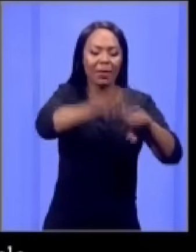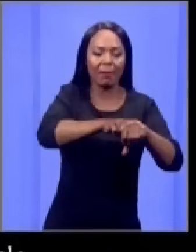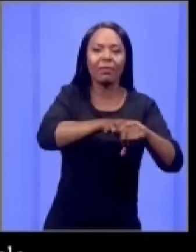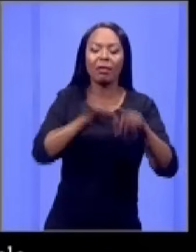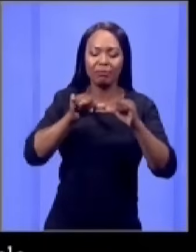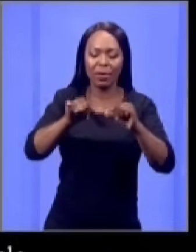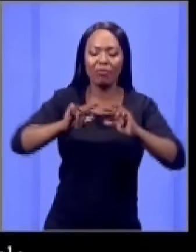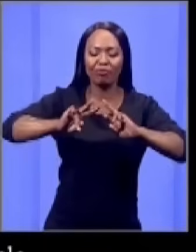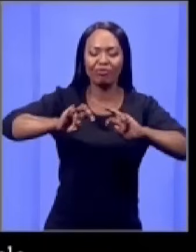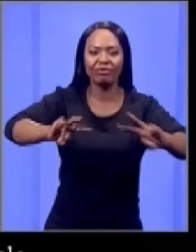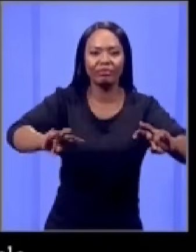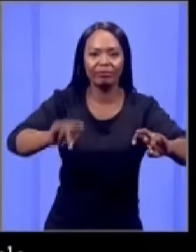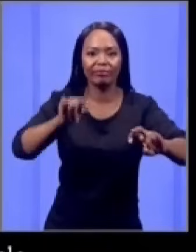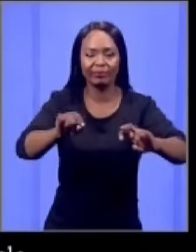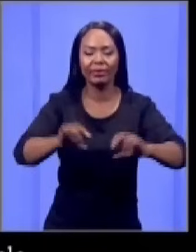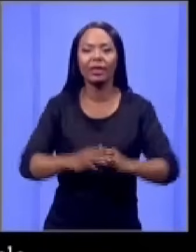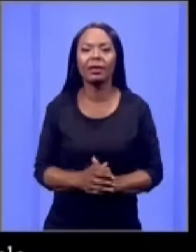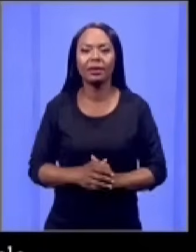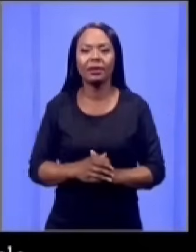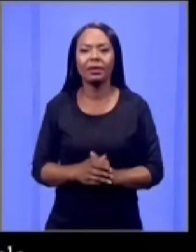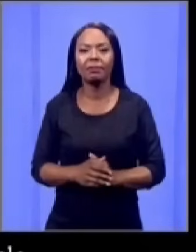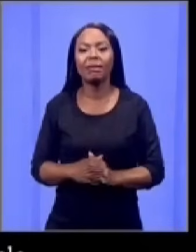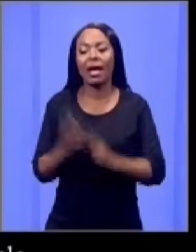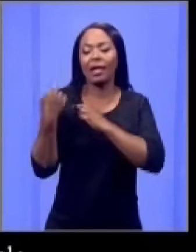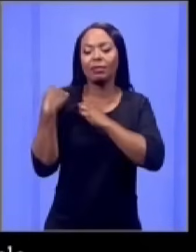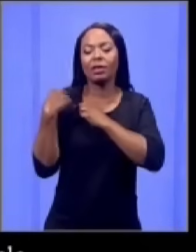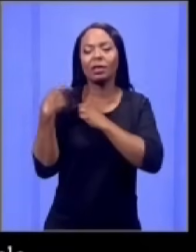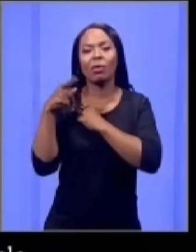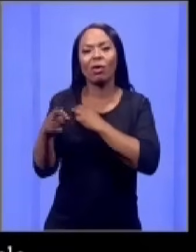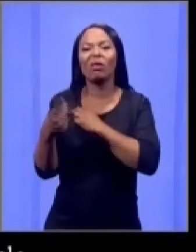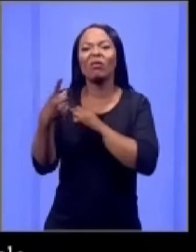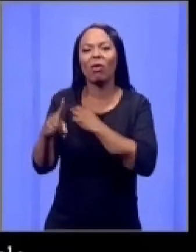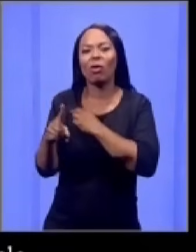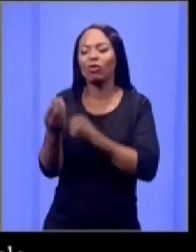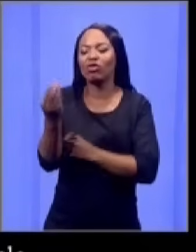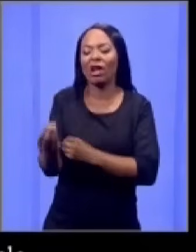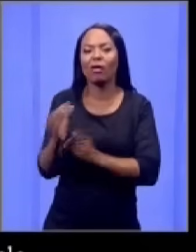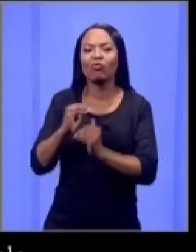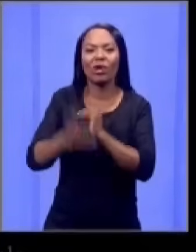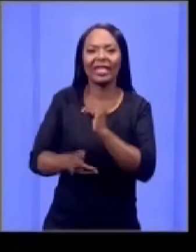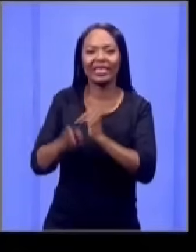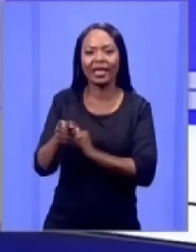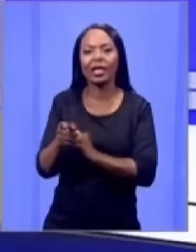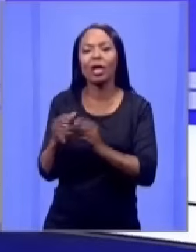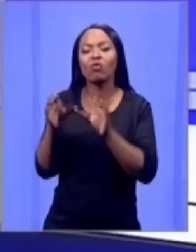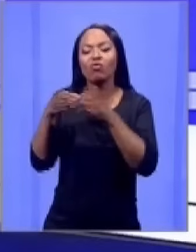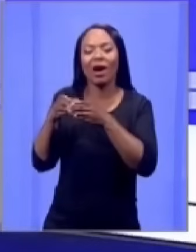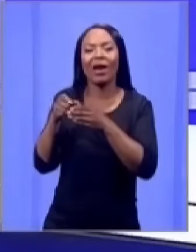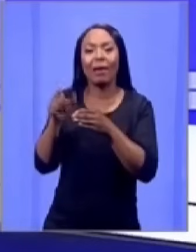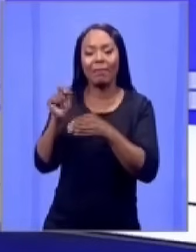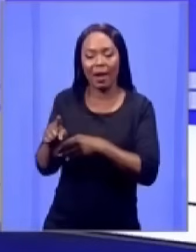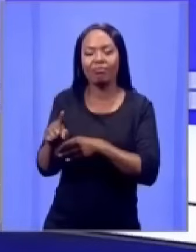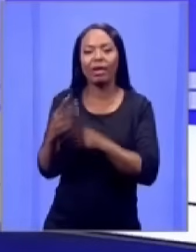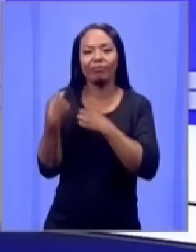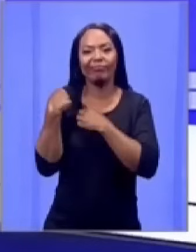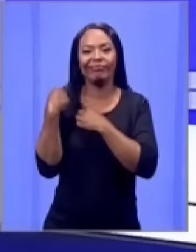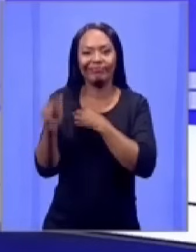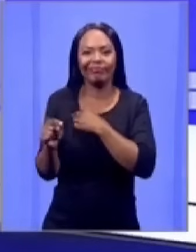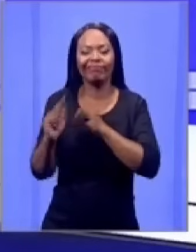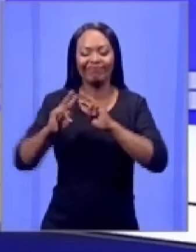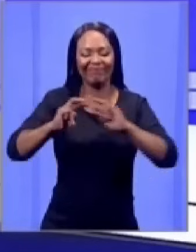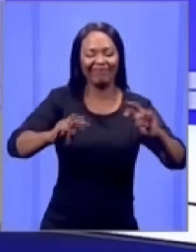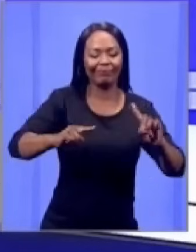rona bana ba sebetsang ka ditlhekefetso tsa bana manene motseng wa Fitzburg warrant officer ho hlakile a utlwala e ka